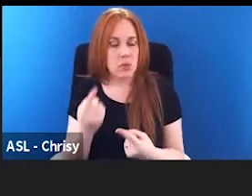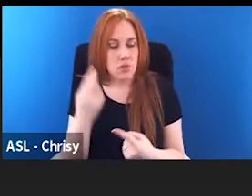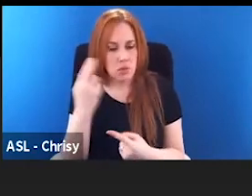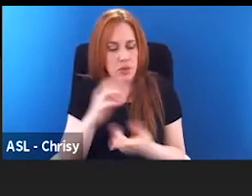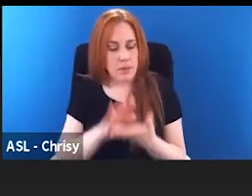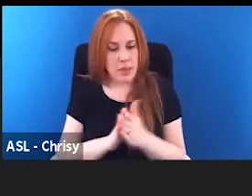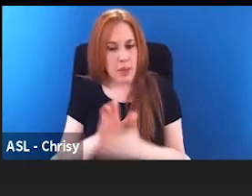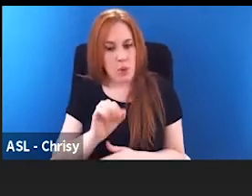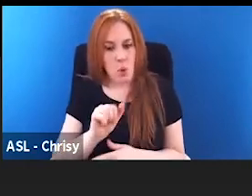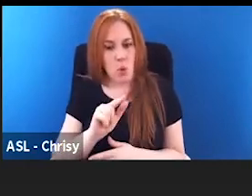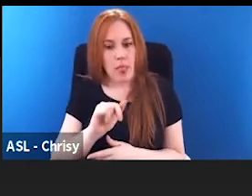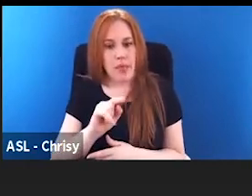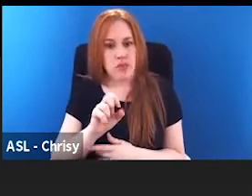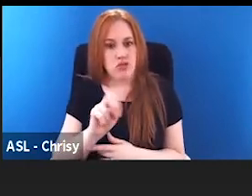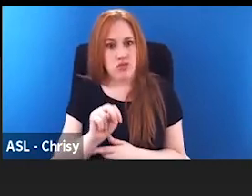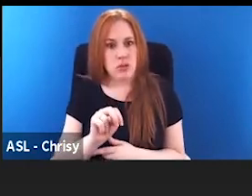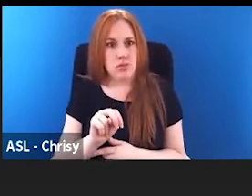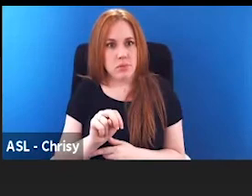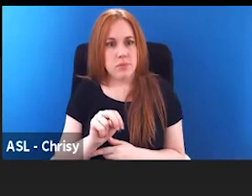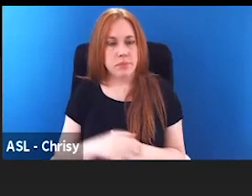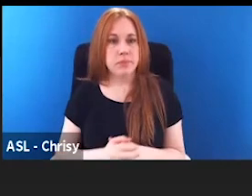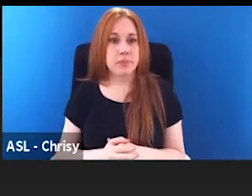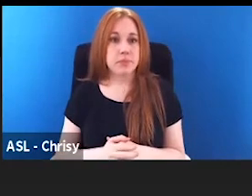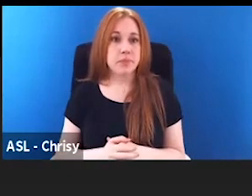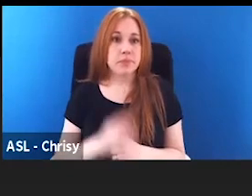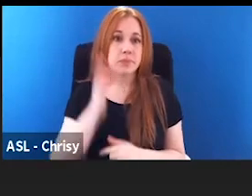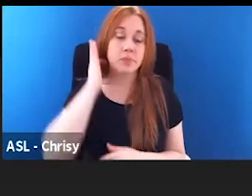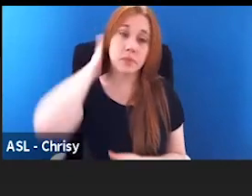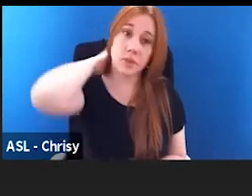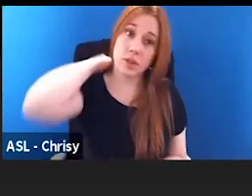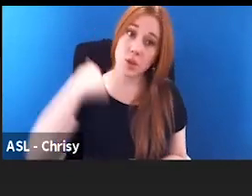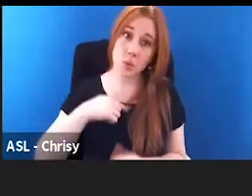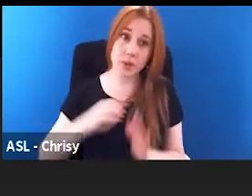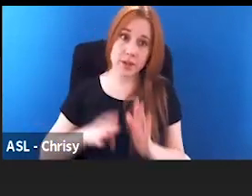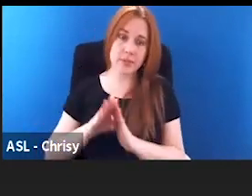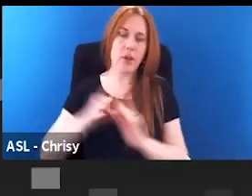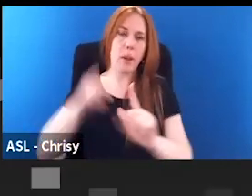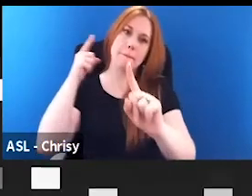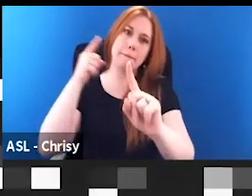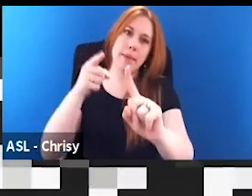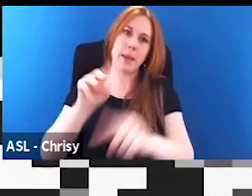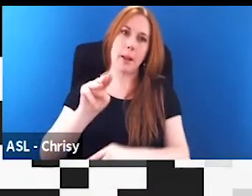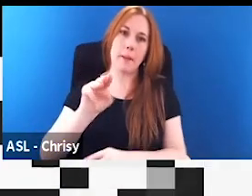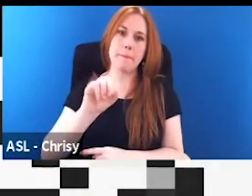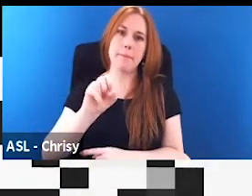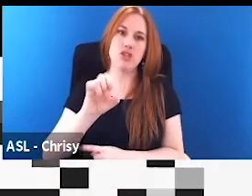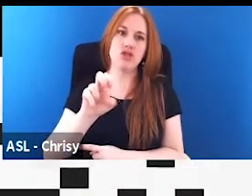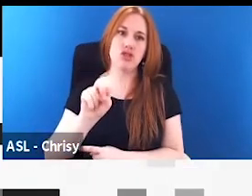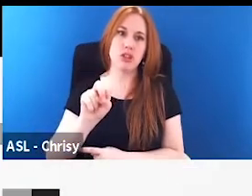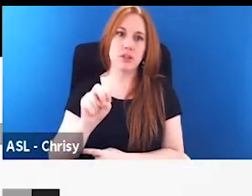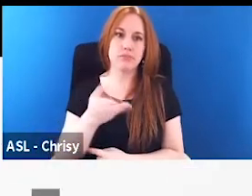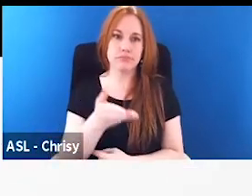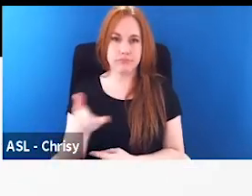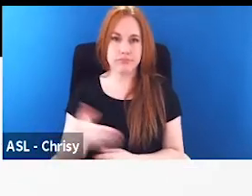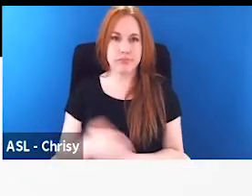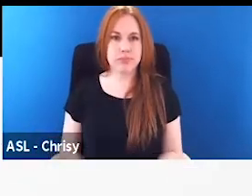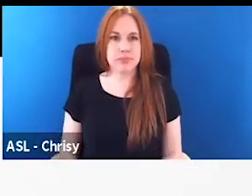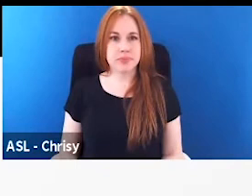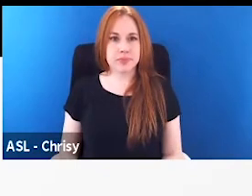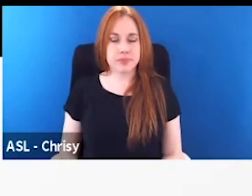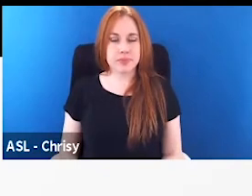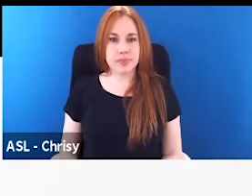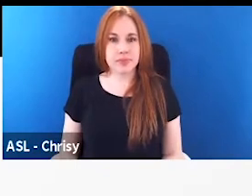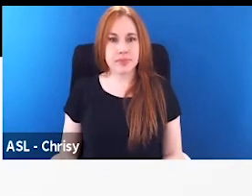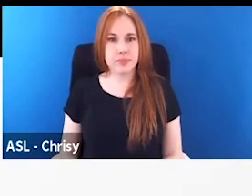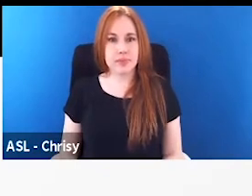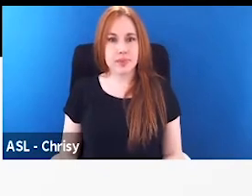coalition to do so. So we crafted a mission for our coalition, and I'm going to kind of walk you guys through that very quickly.